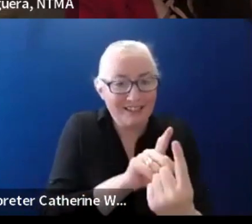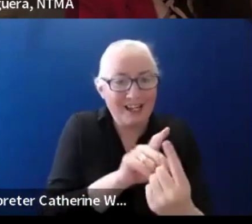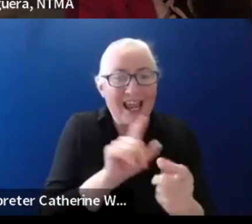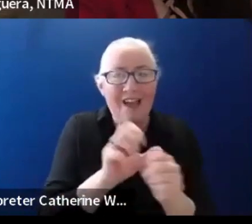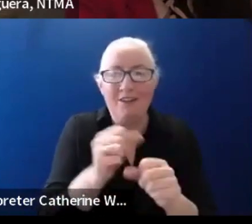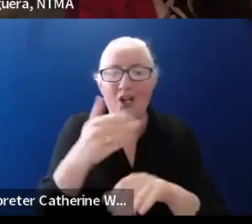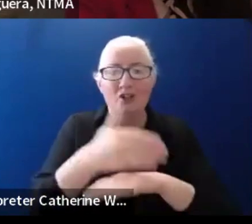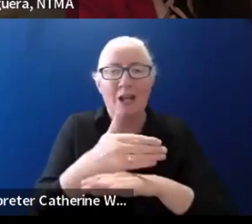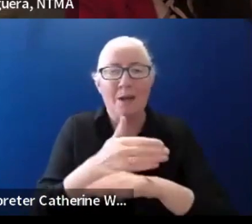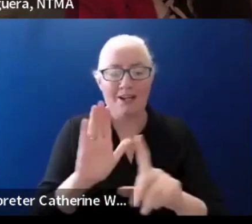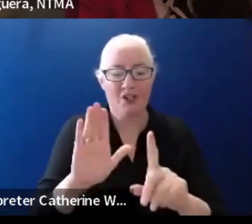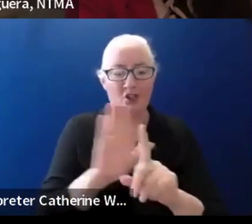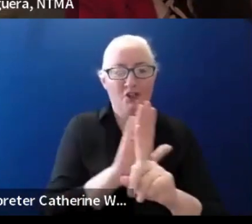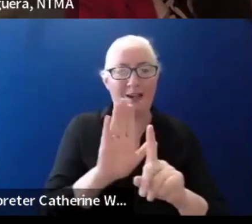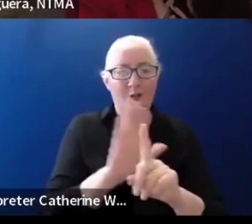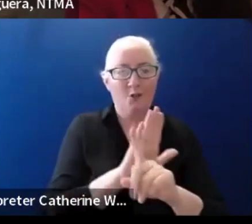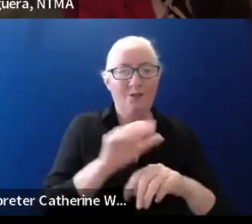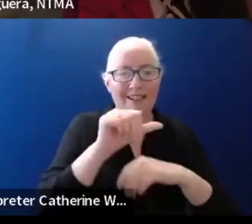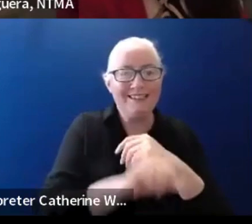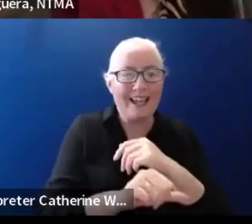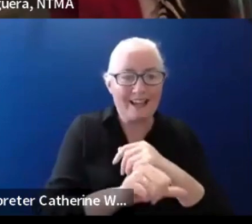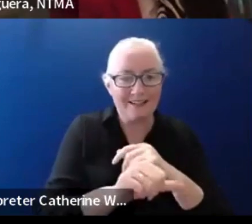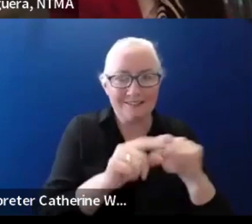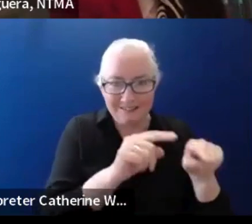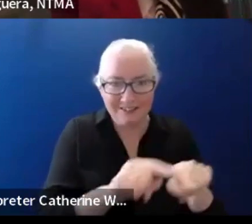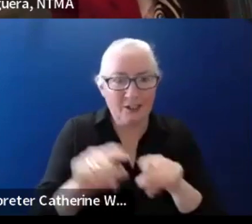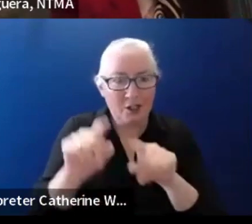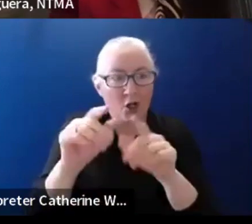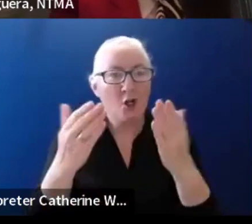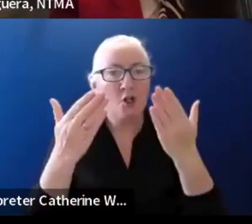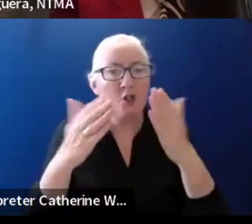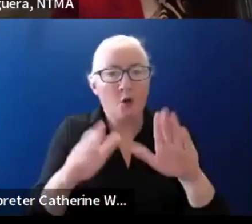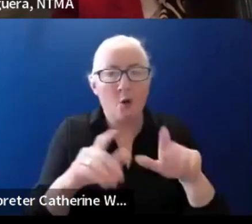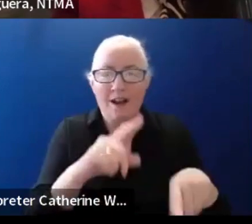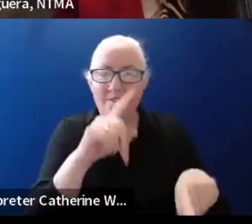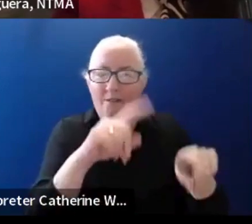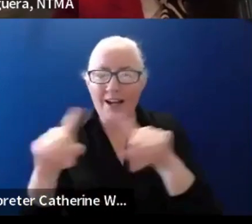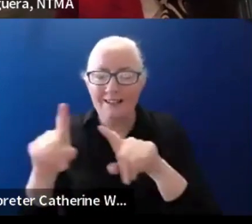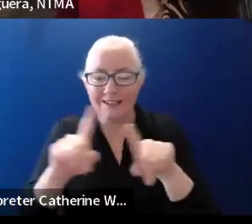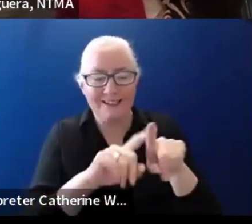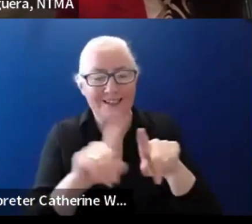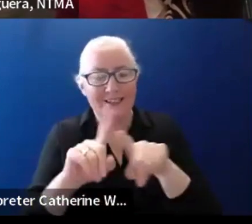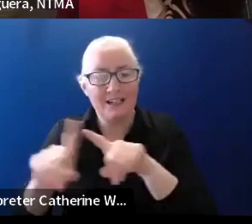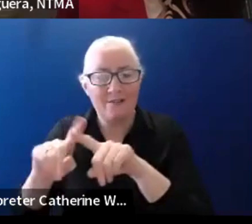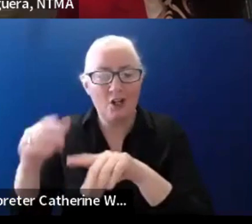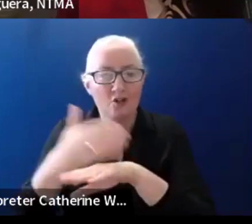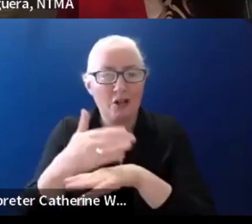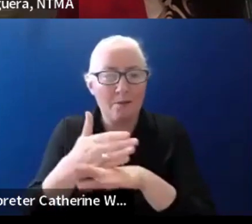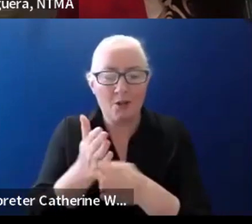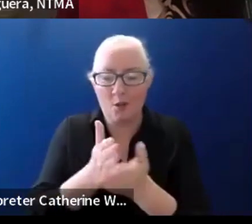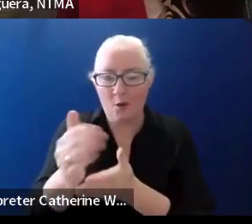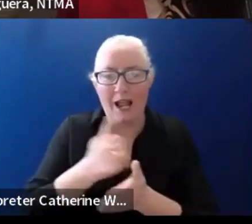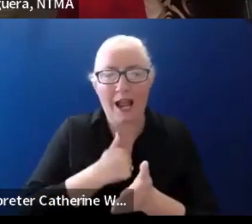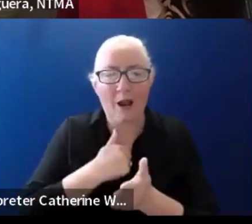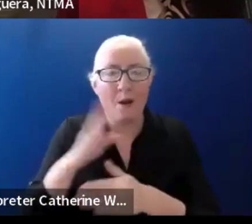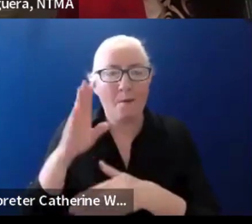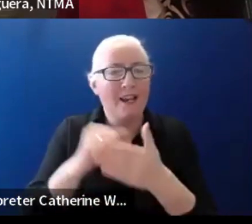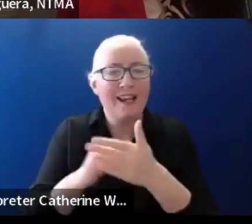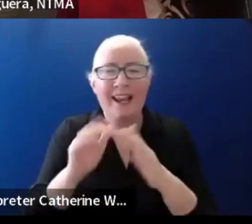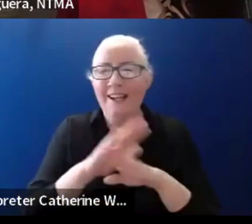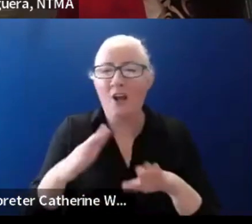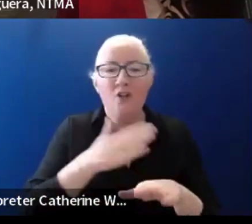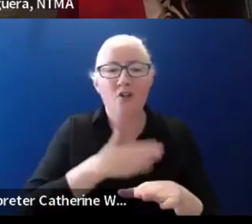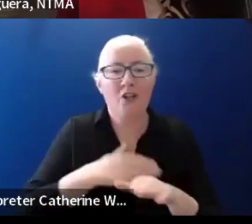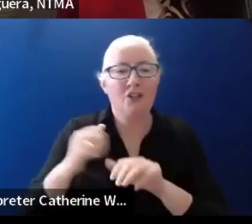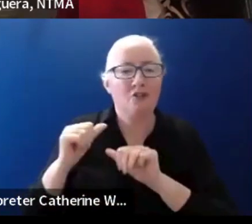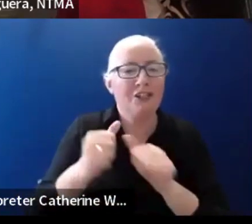day. And again, we're approaching that from perspective of showing the variety of jobs that exist in our business, not just the traditional areas maybe where there